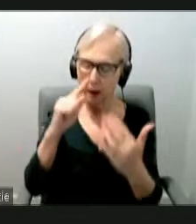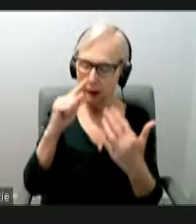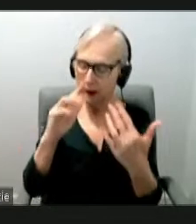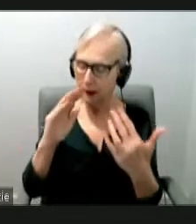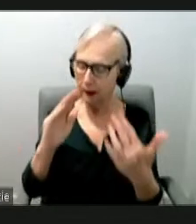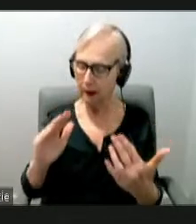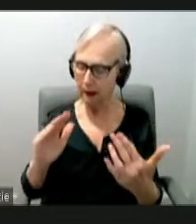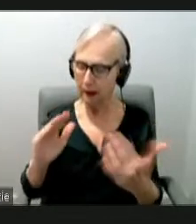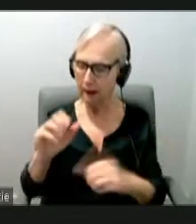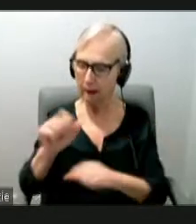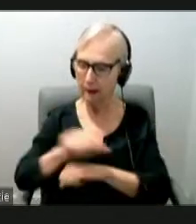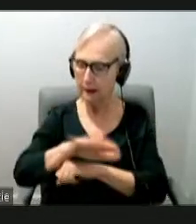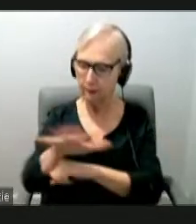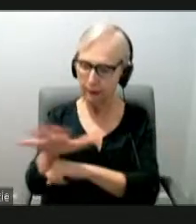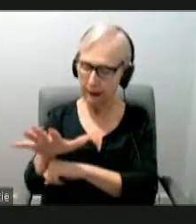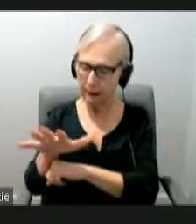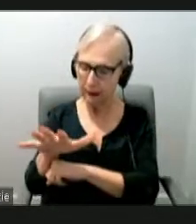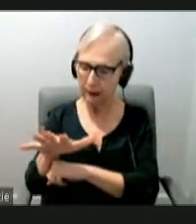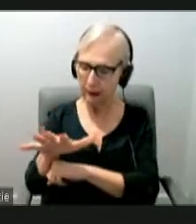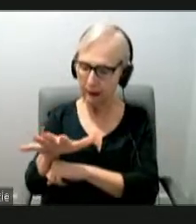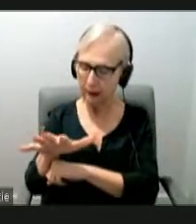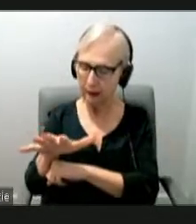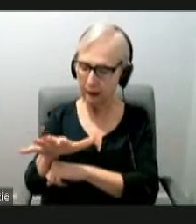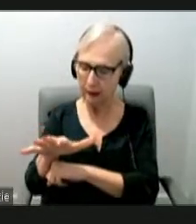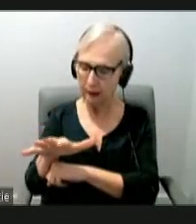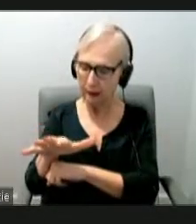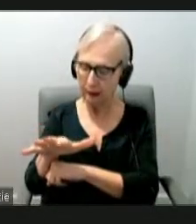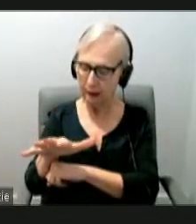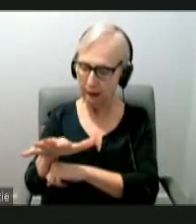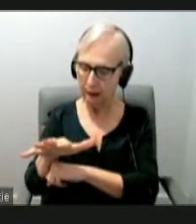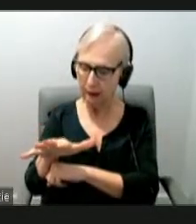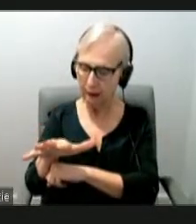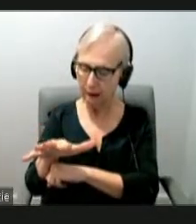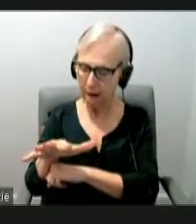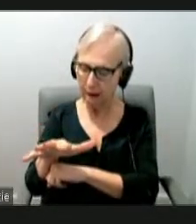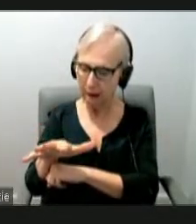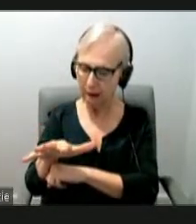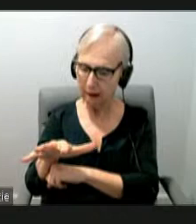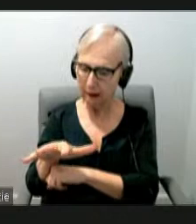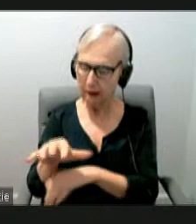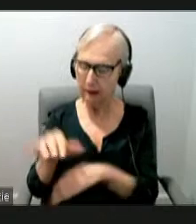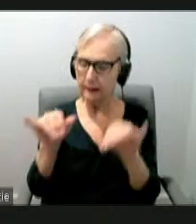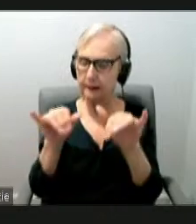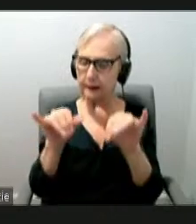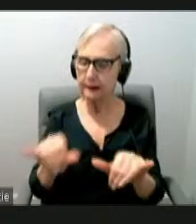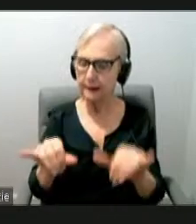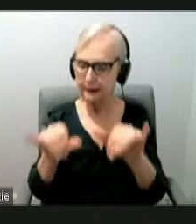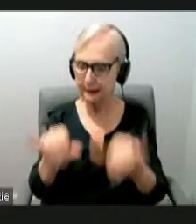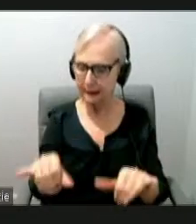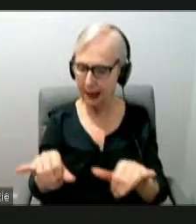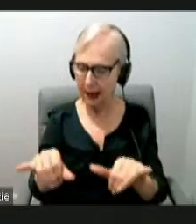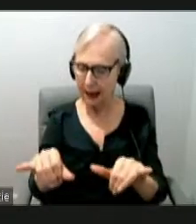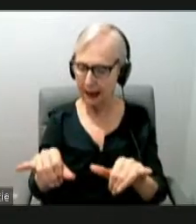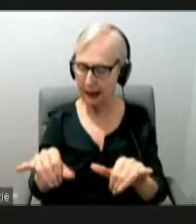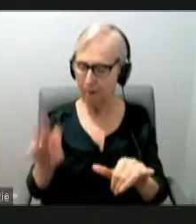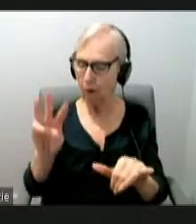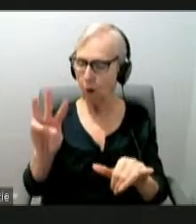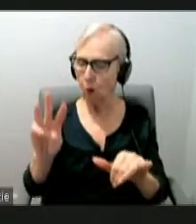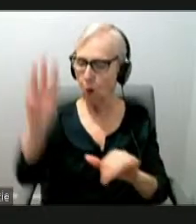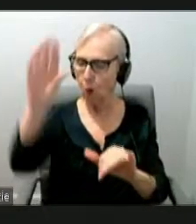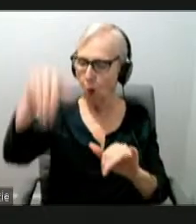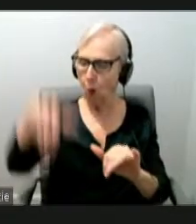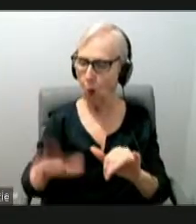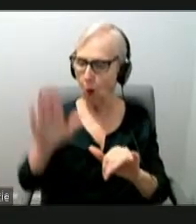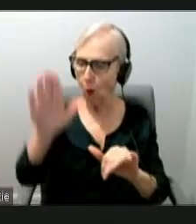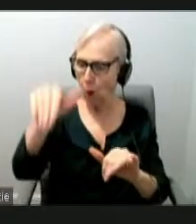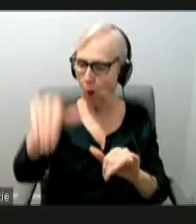this pandemic to play out with waves of illness occurring at the same time this year as they did last year, or in one